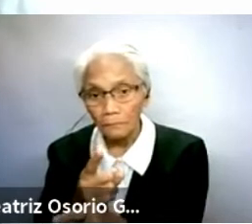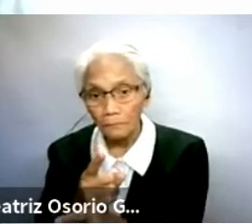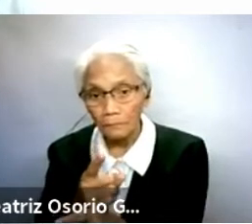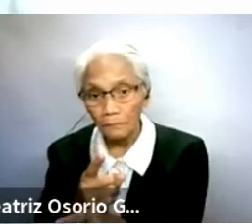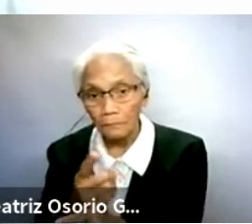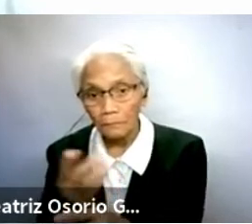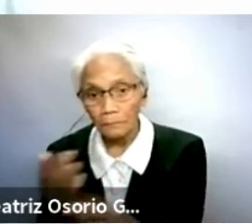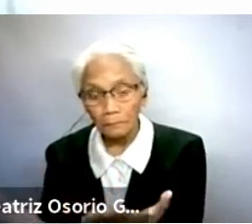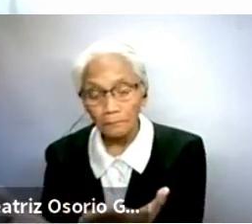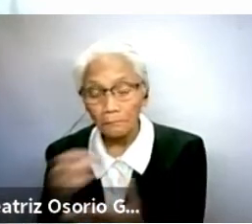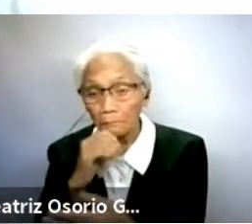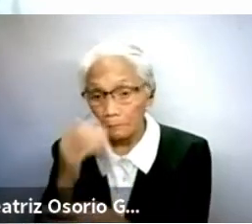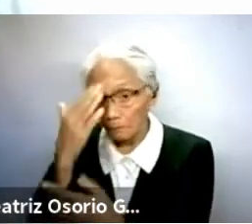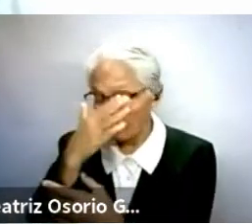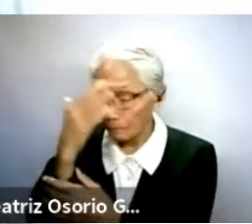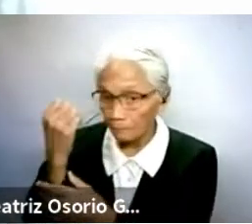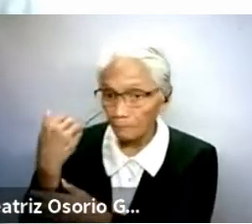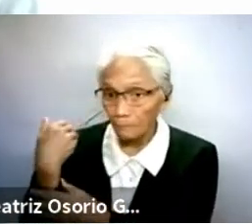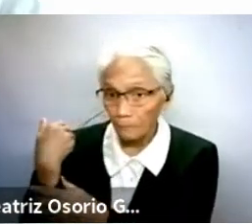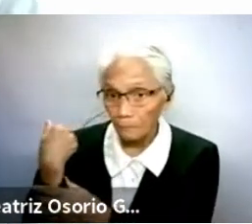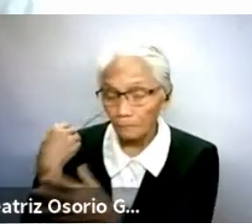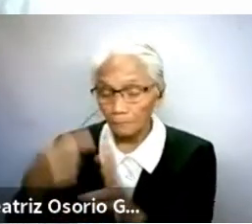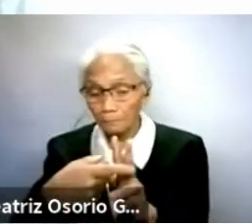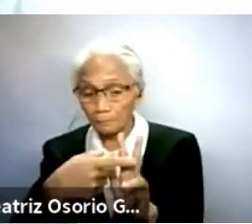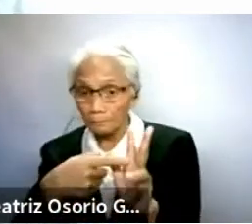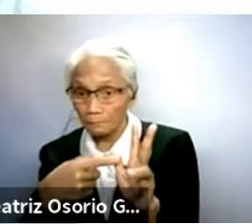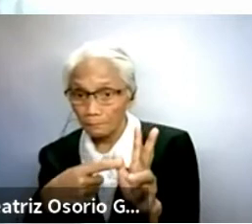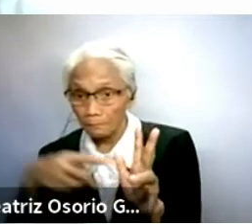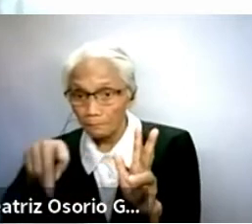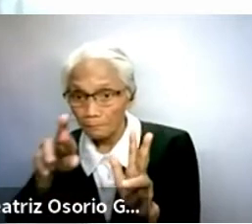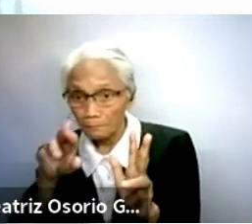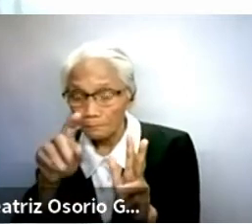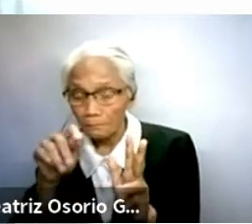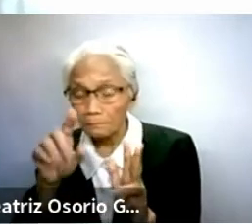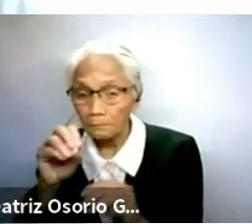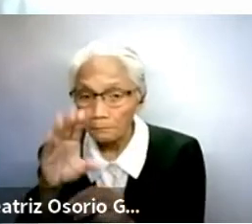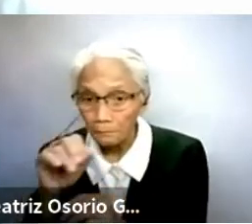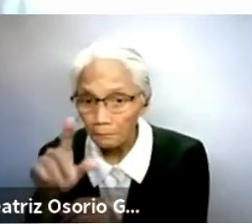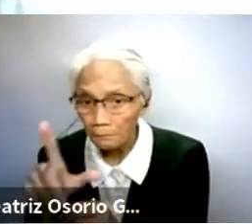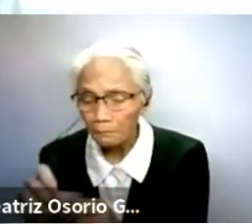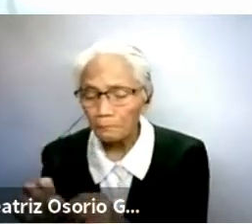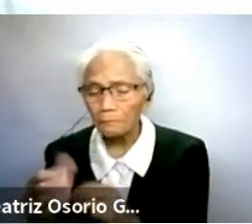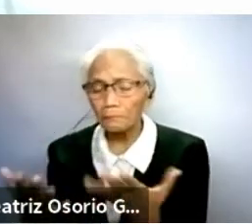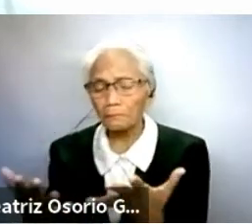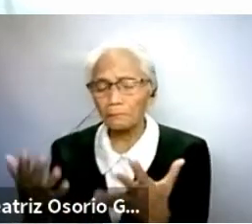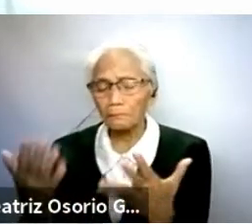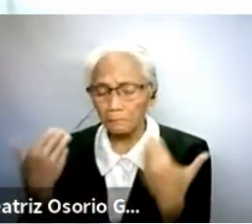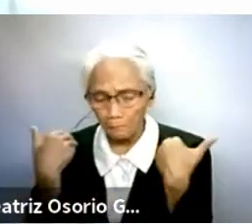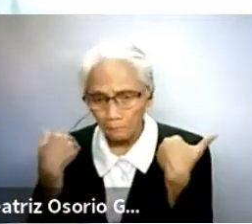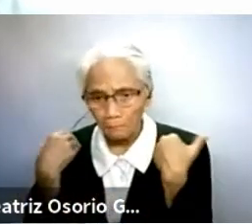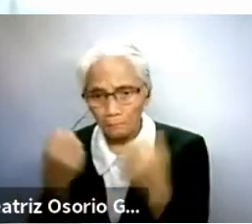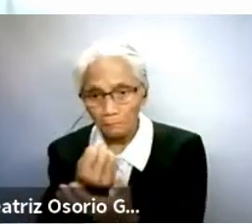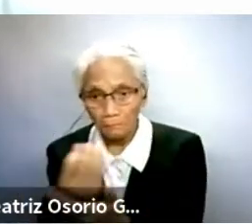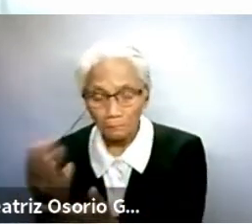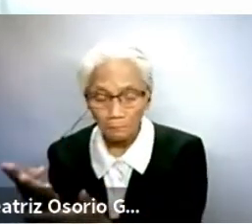and don't forget that we have three optional protocols, which are also ratified by a certain number of